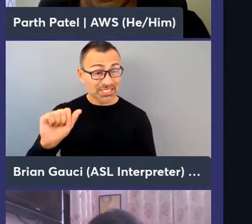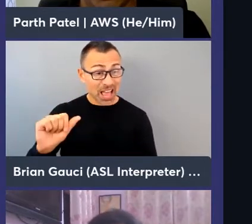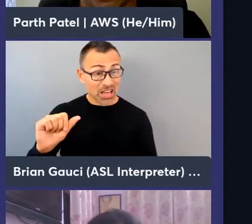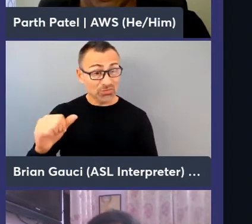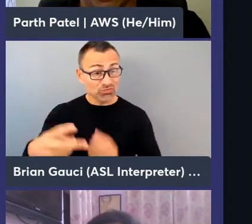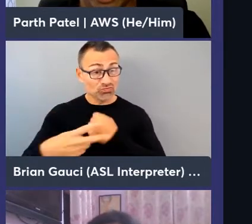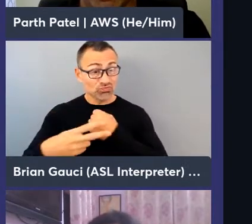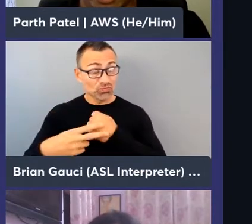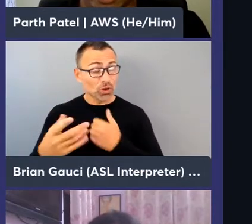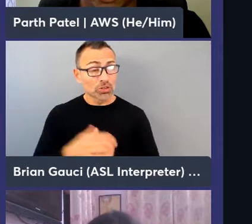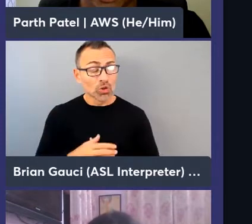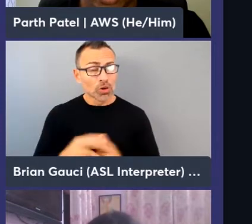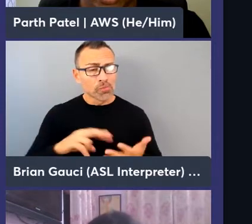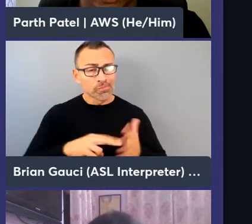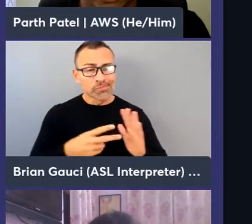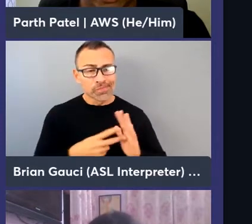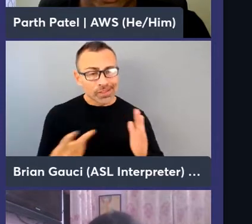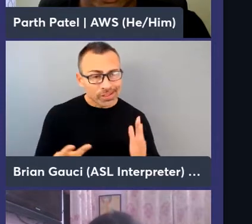starting. So